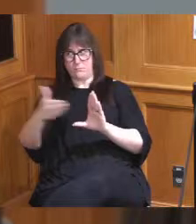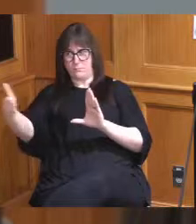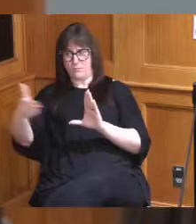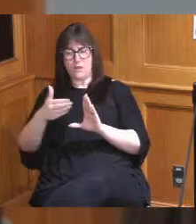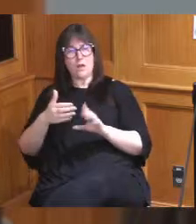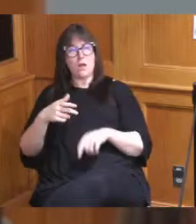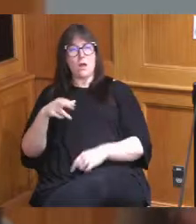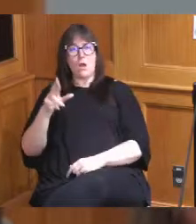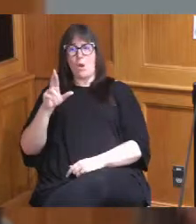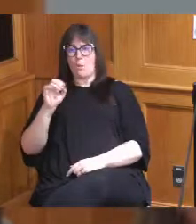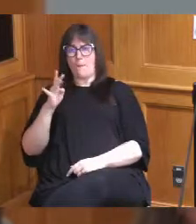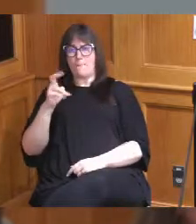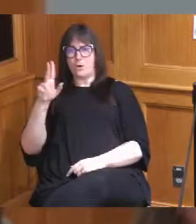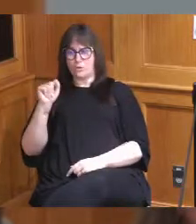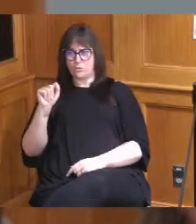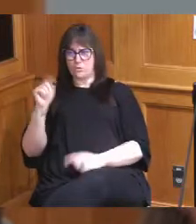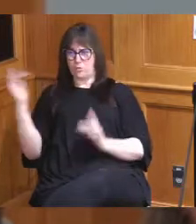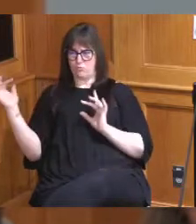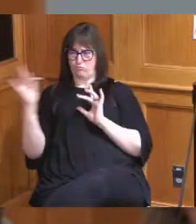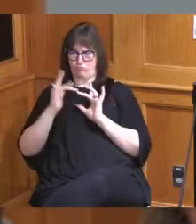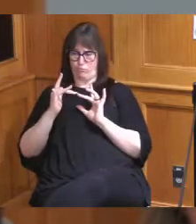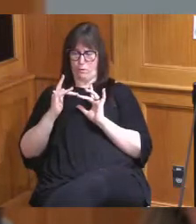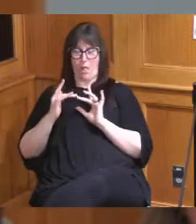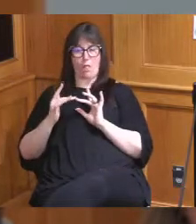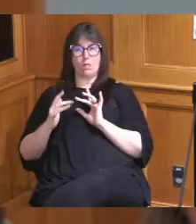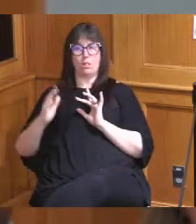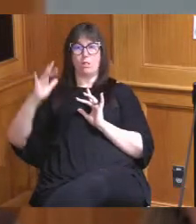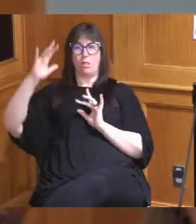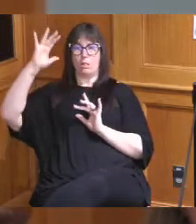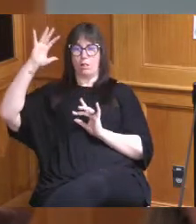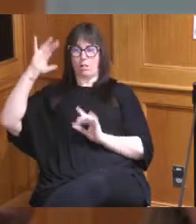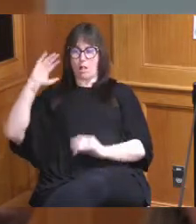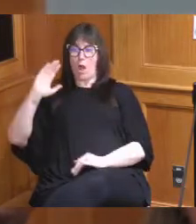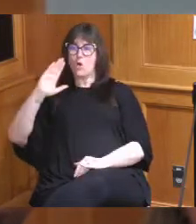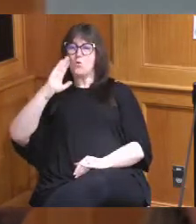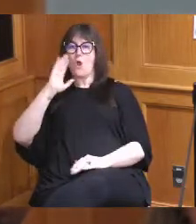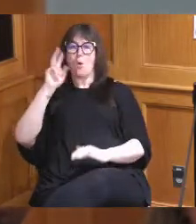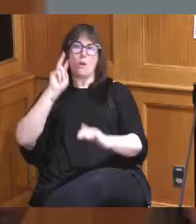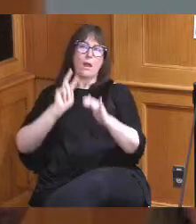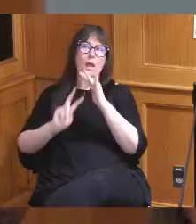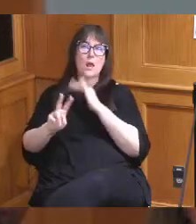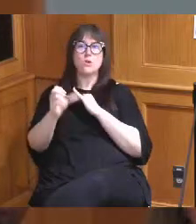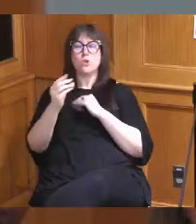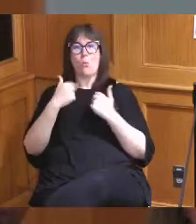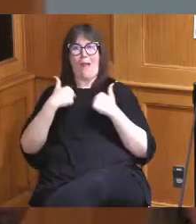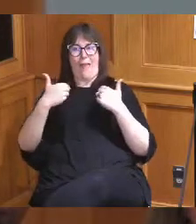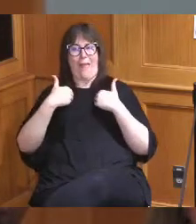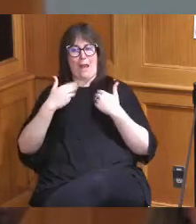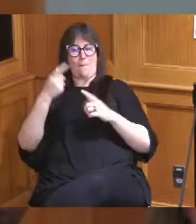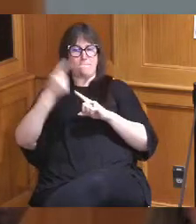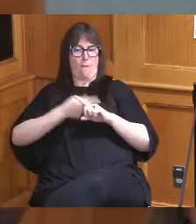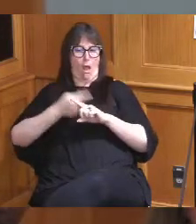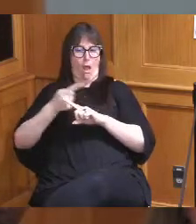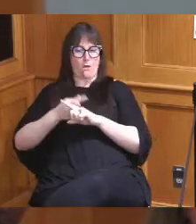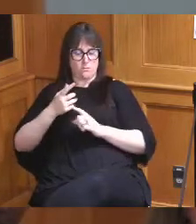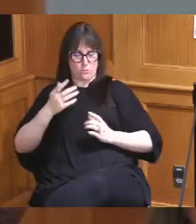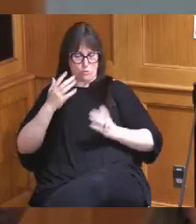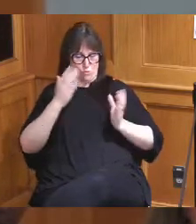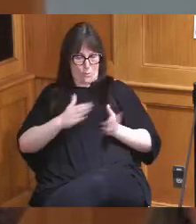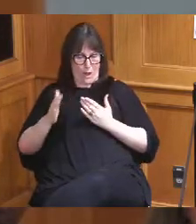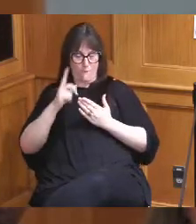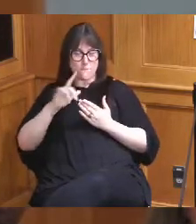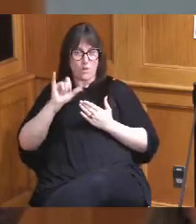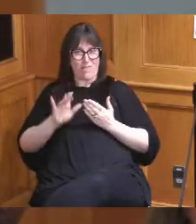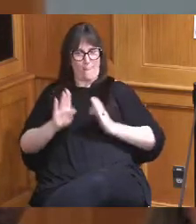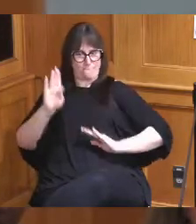me long before this was even going on, knowing that it was in the pipeline. So I had months to really get myself together to know, okay,